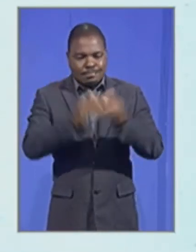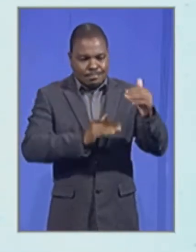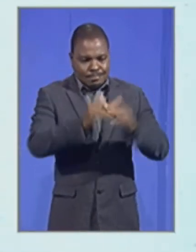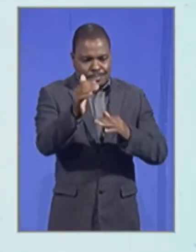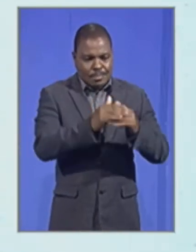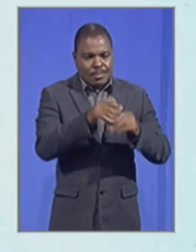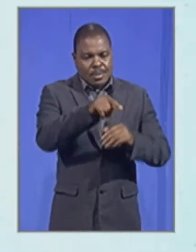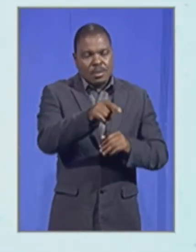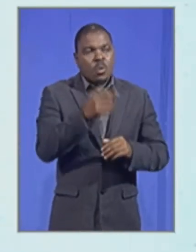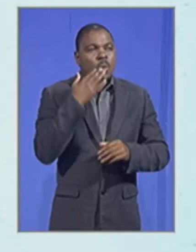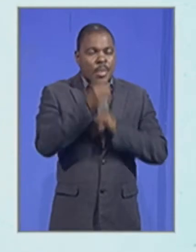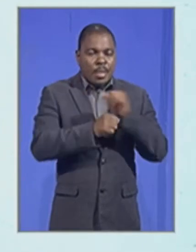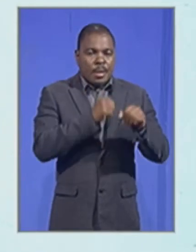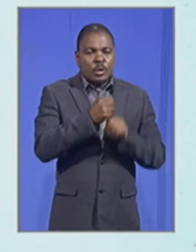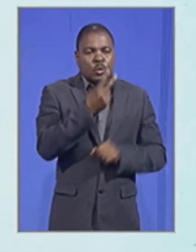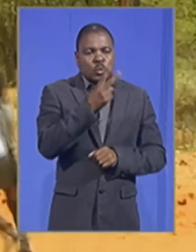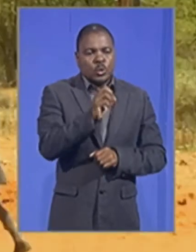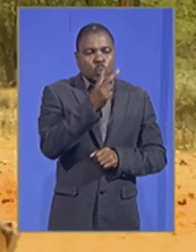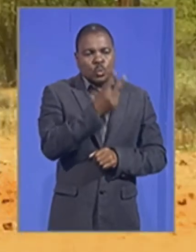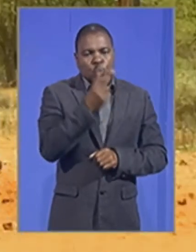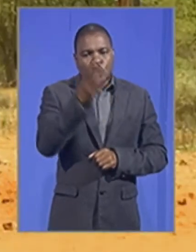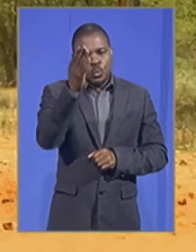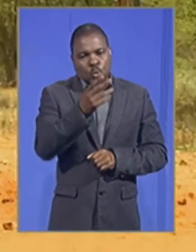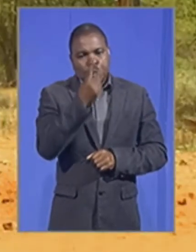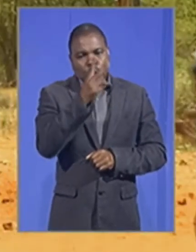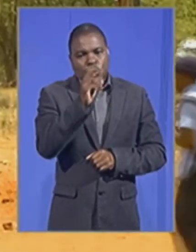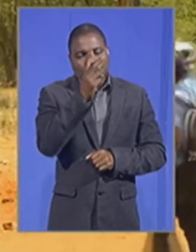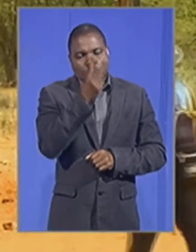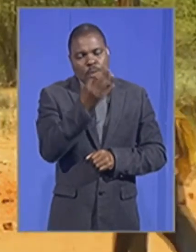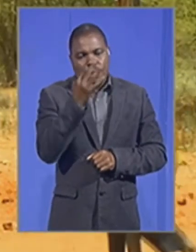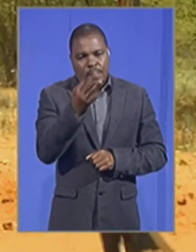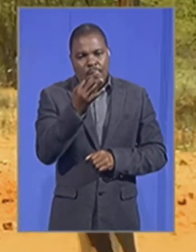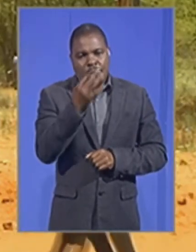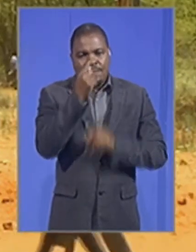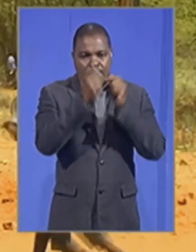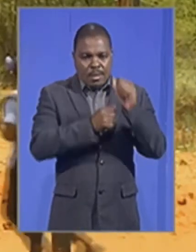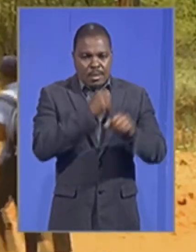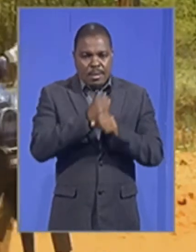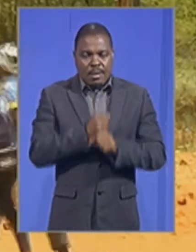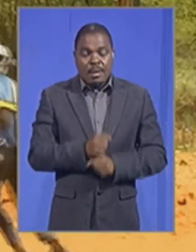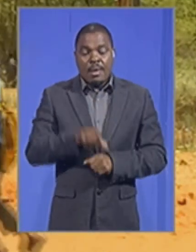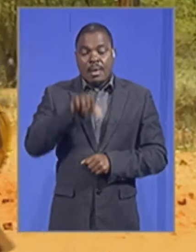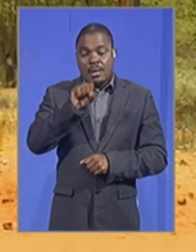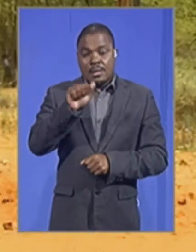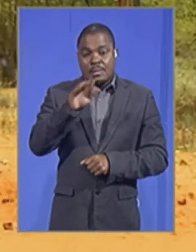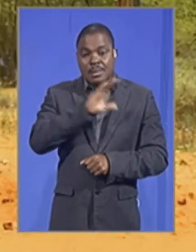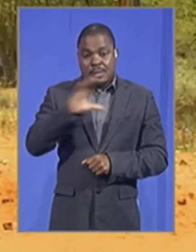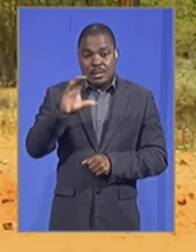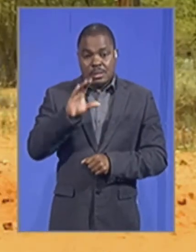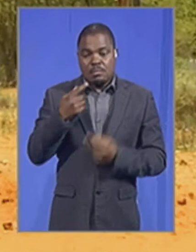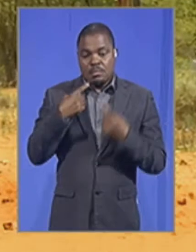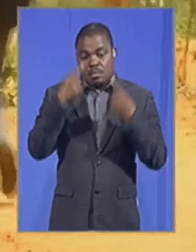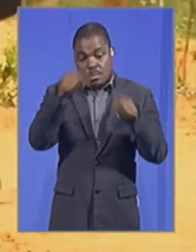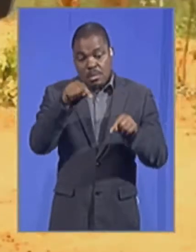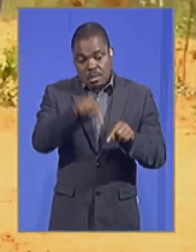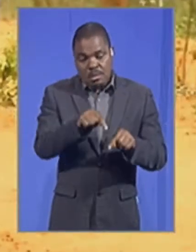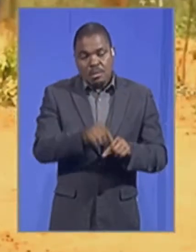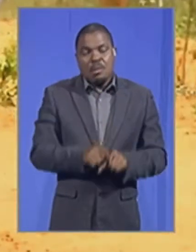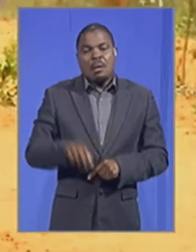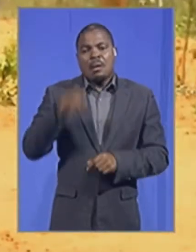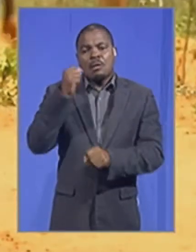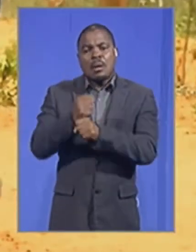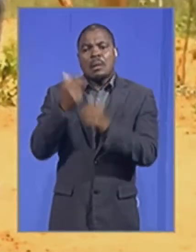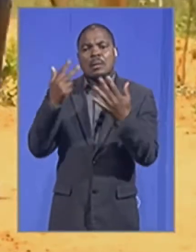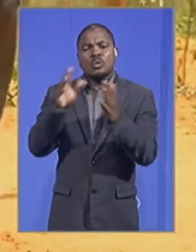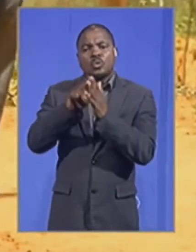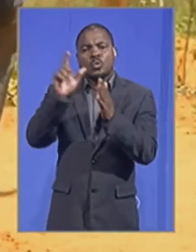year 2022-2023. Ge SABC e beetetše sekolo se barutwana ba grade 8 bao ba tsenelago dithuto tša bona ka